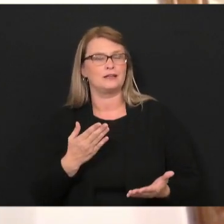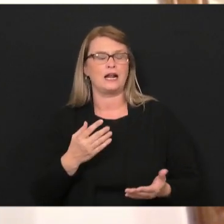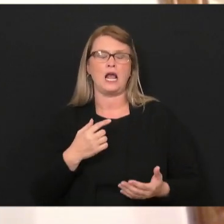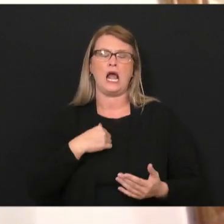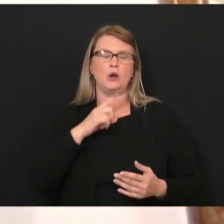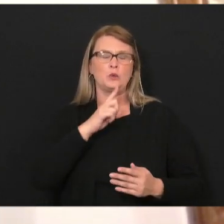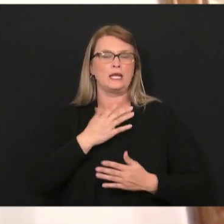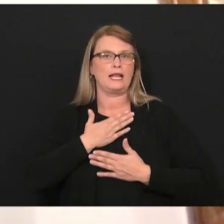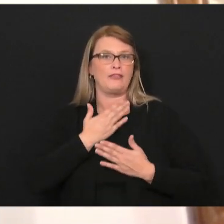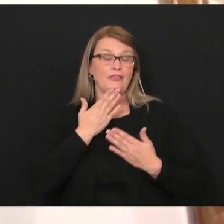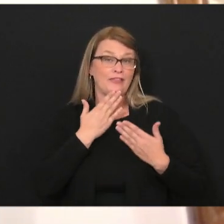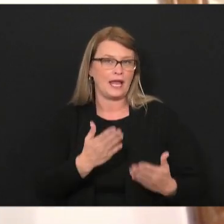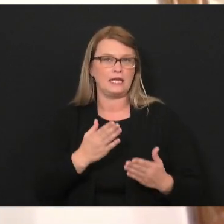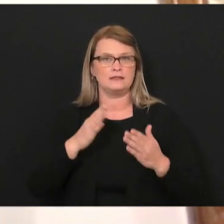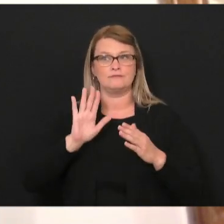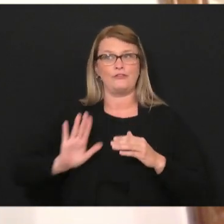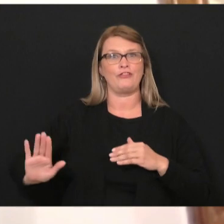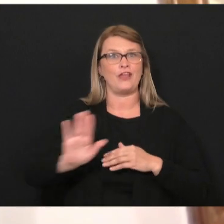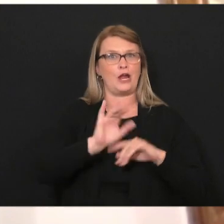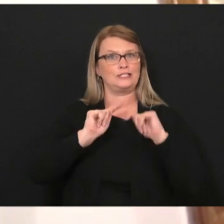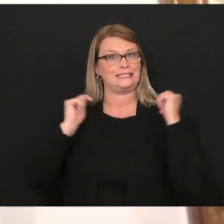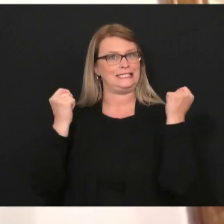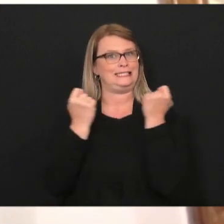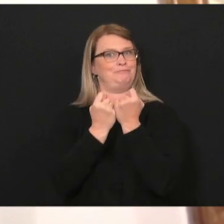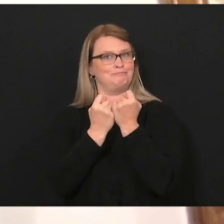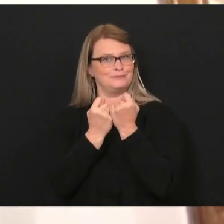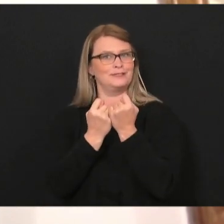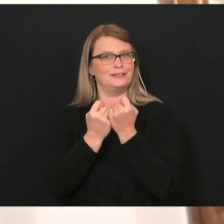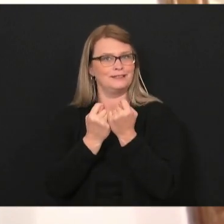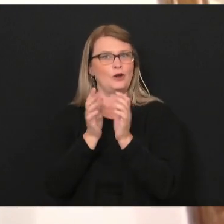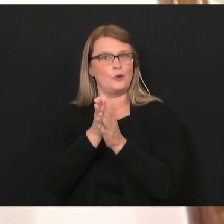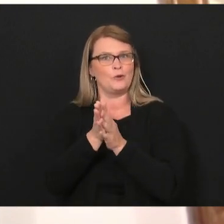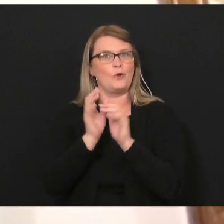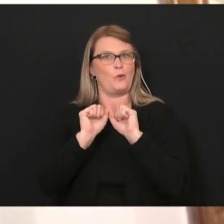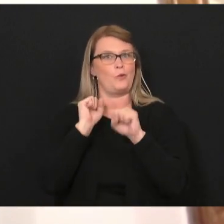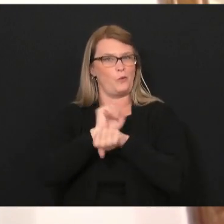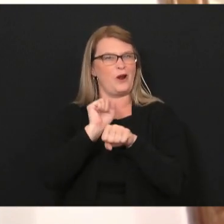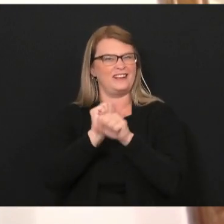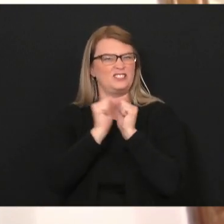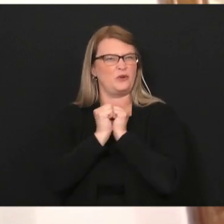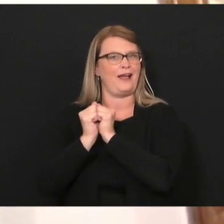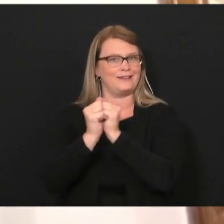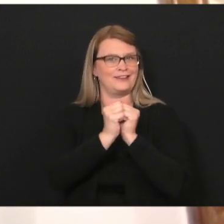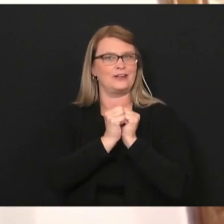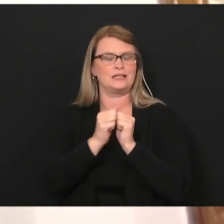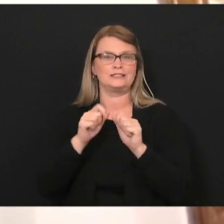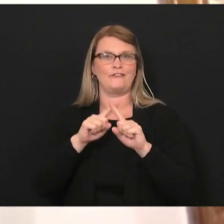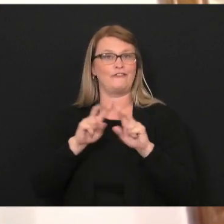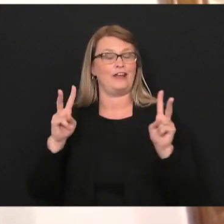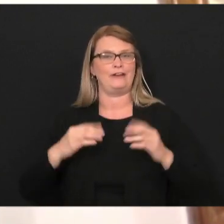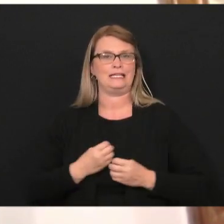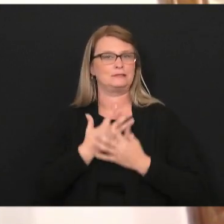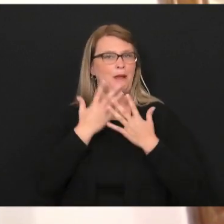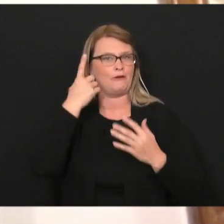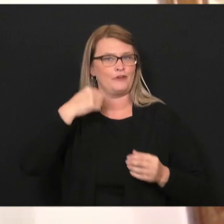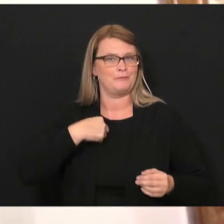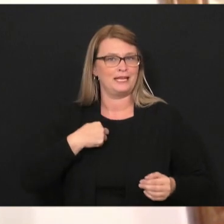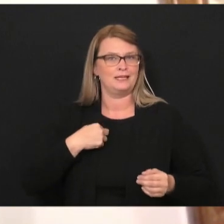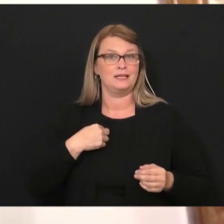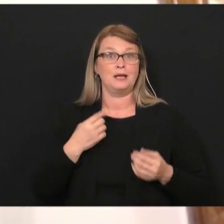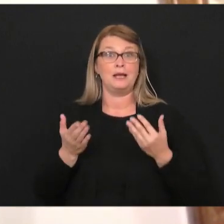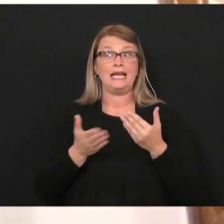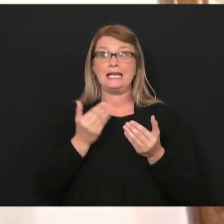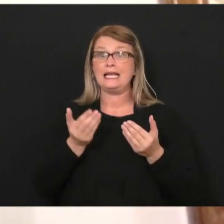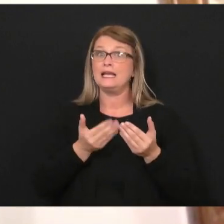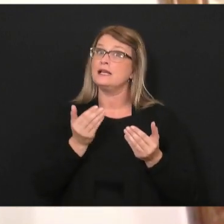is absolutely a team effort. And to that level, it's very inspiring for me. But as the governor said, it's easy to become